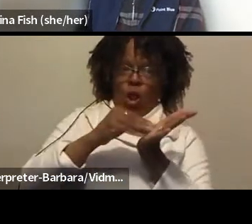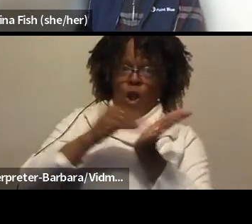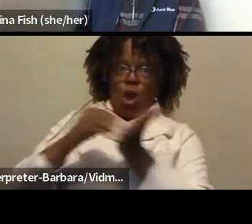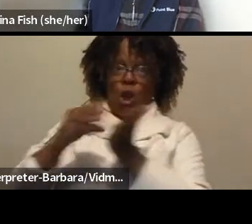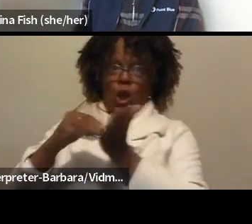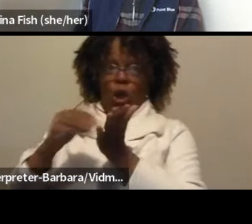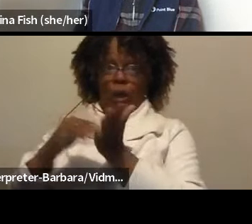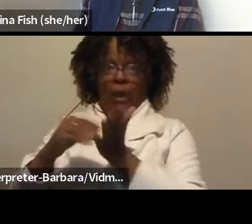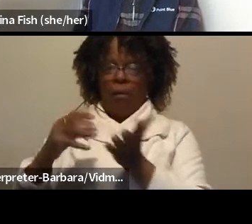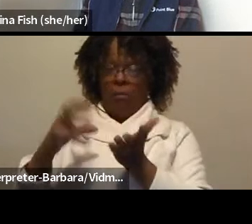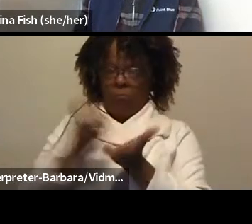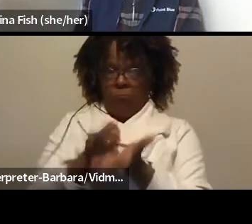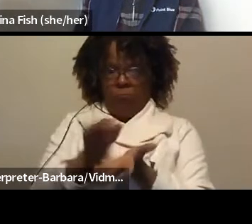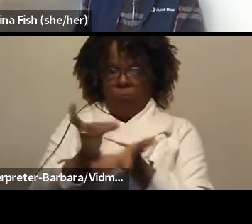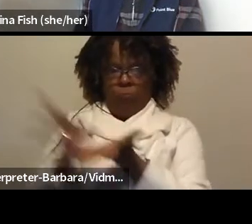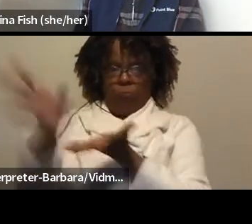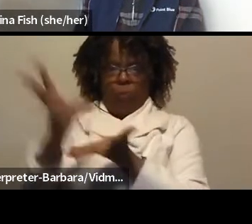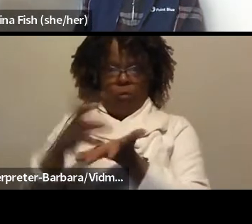panelists.